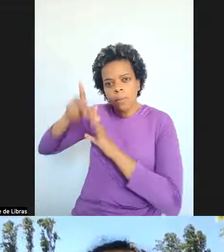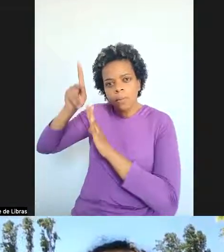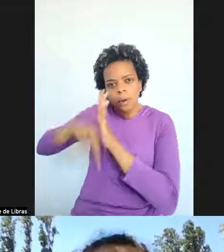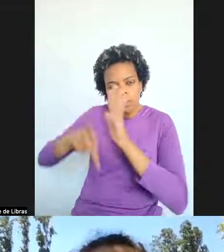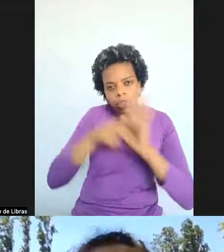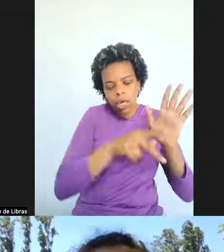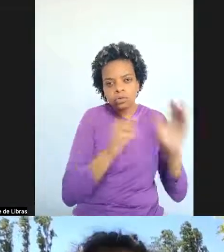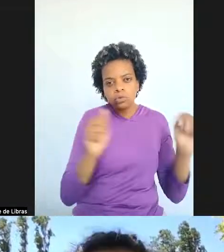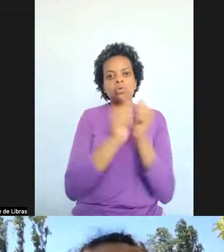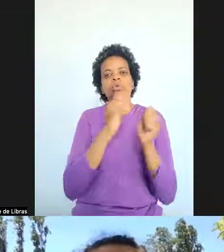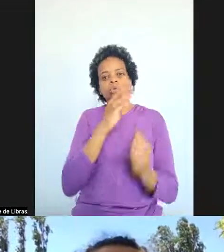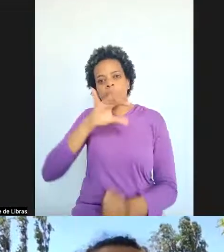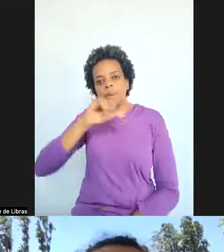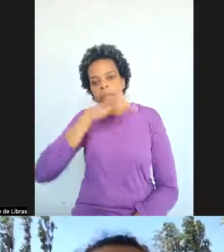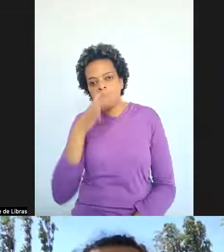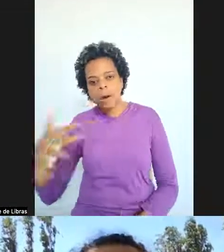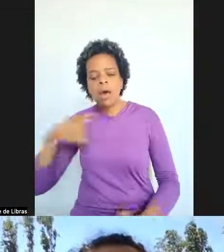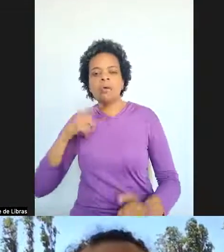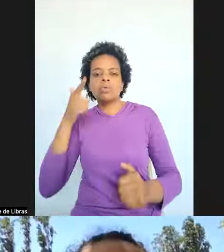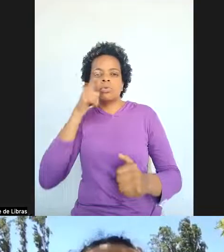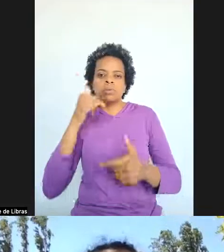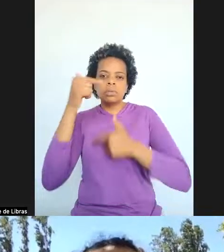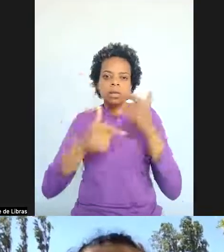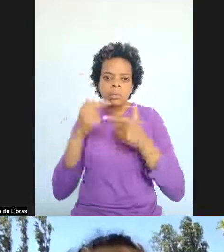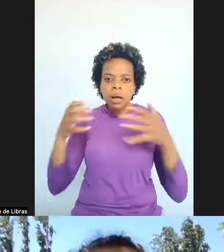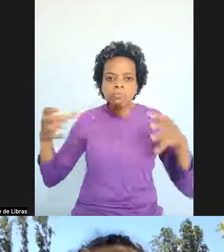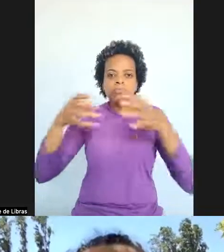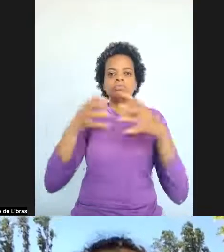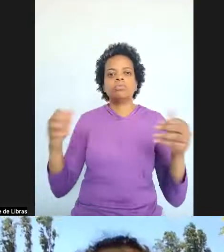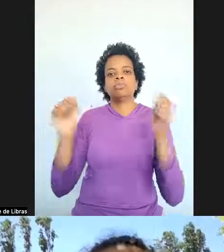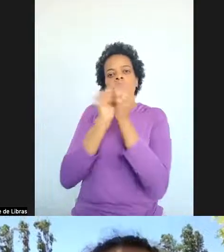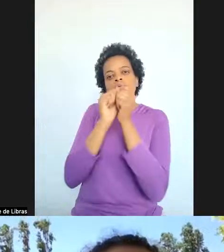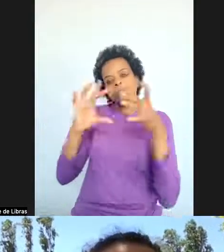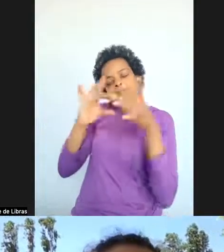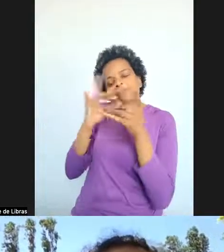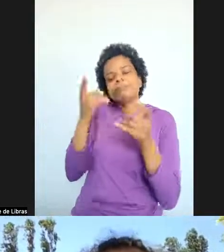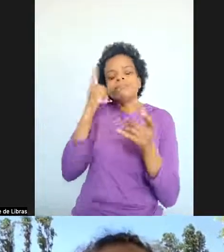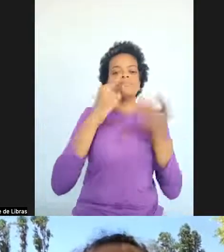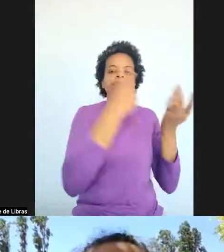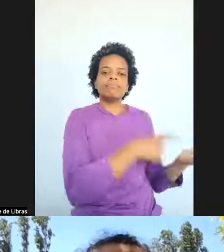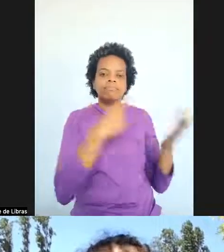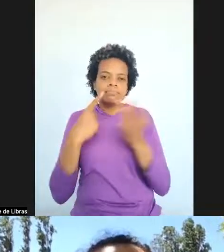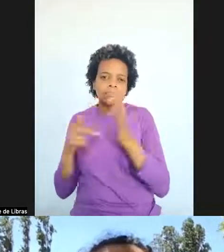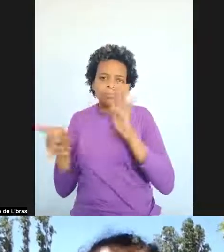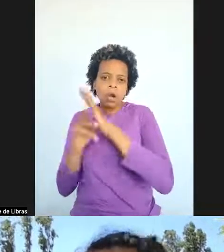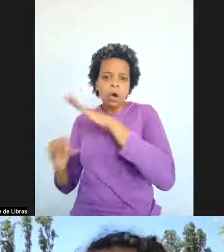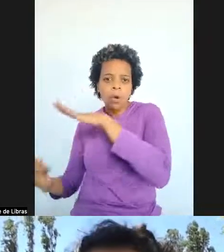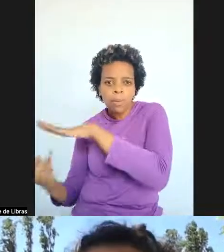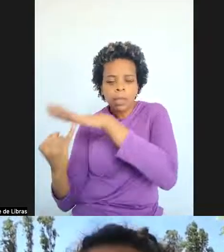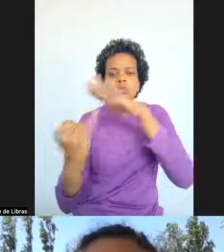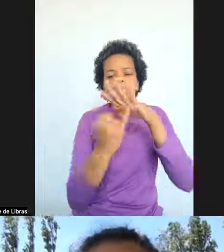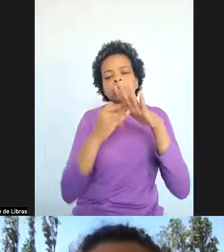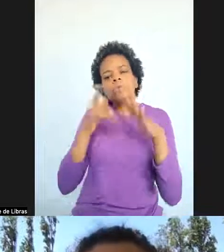make up the network fulfill a collective mission and seek a common vision of the future, representing a commitment of